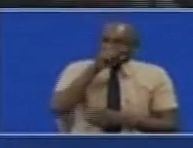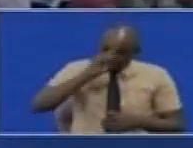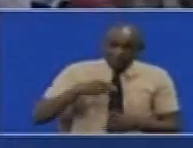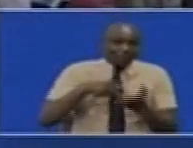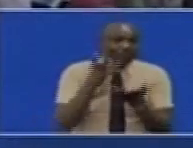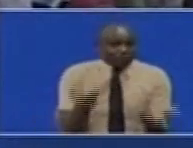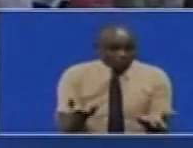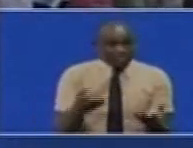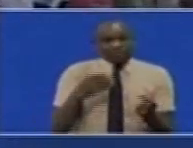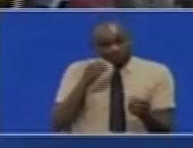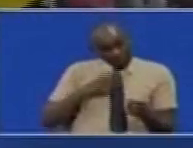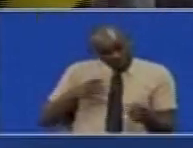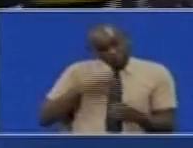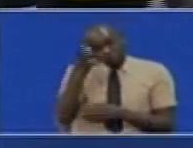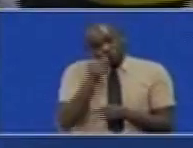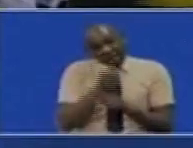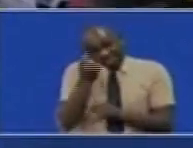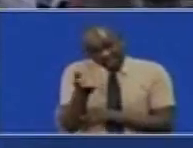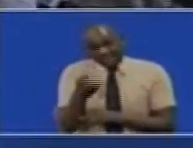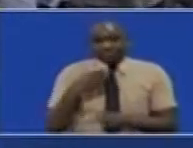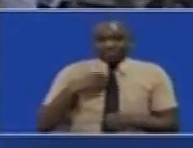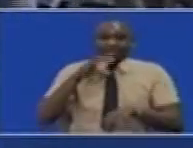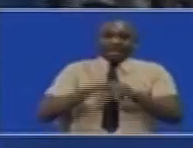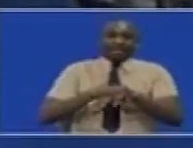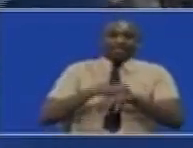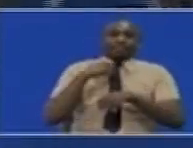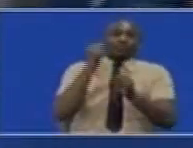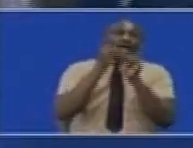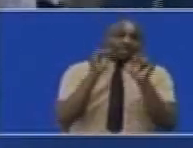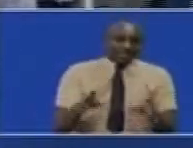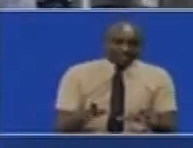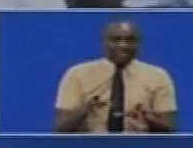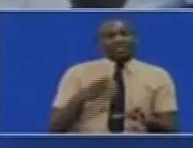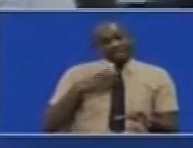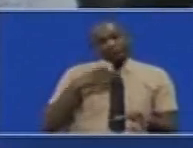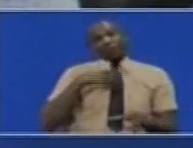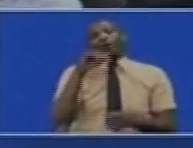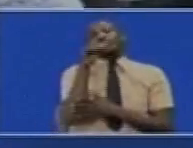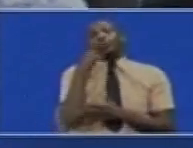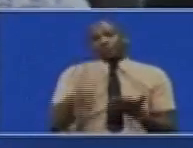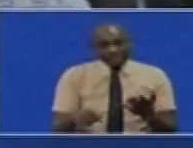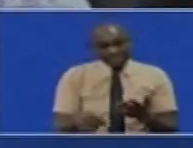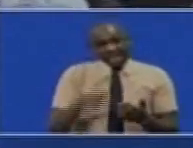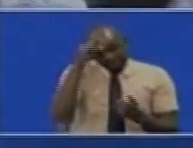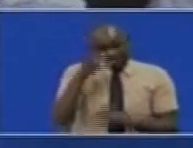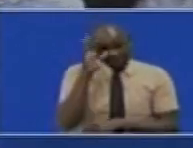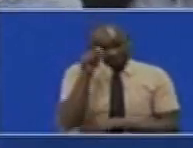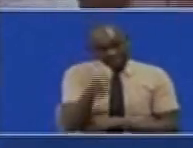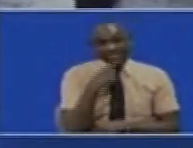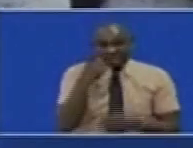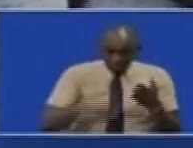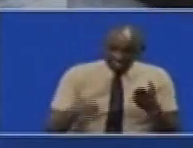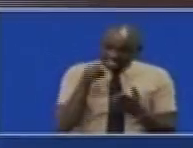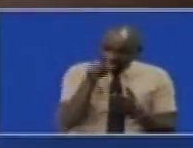shillings to some staff who are still earning their normal dues. Resident wants answers. The governor of Kwale says the report makes